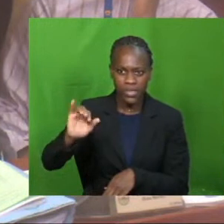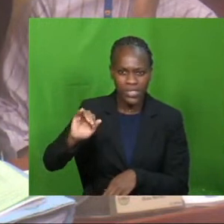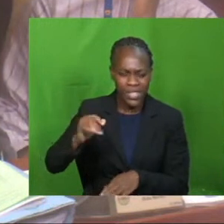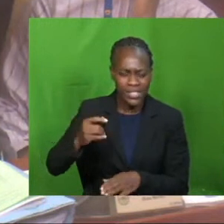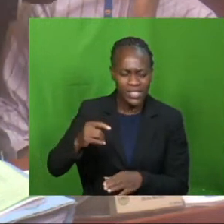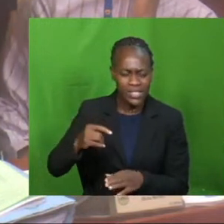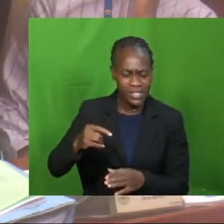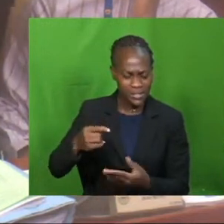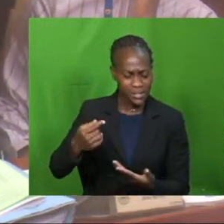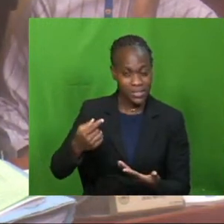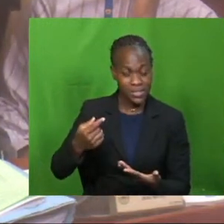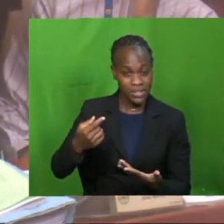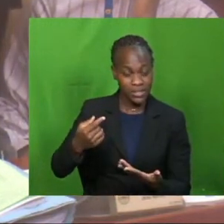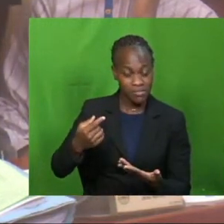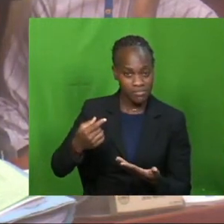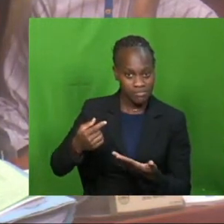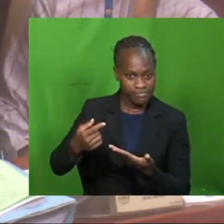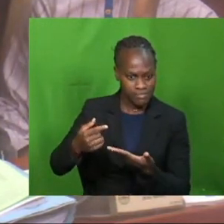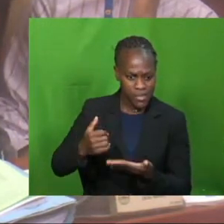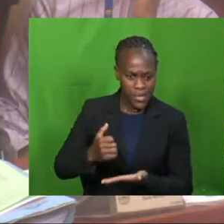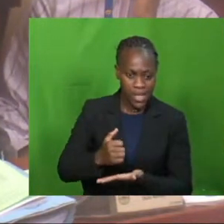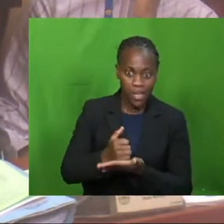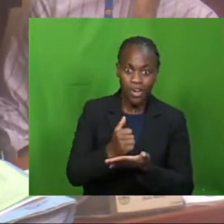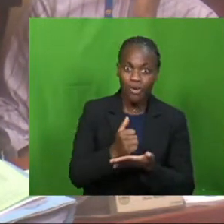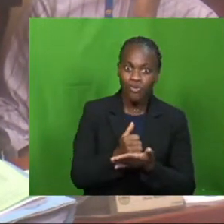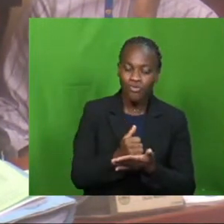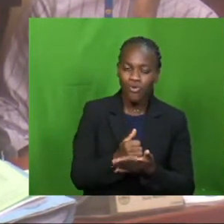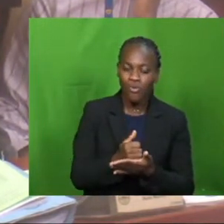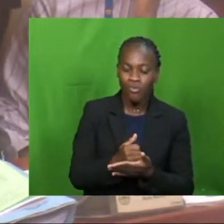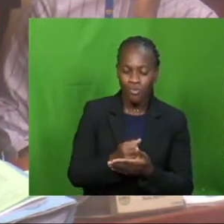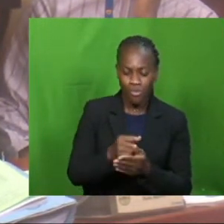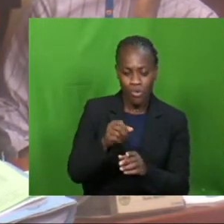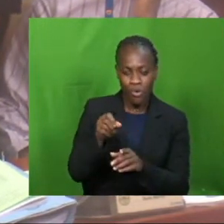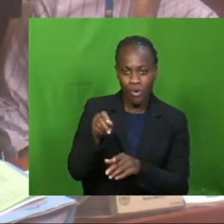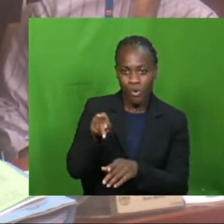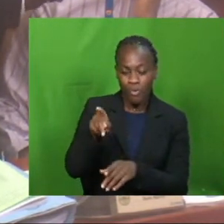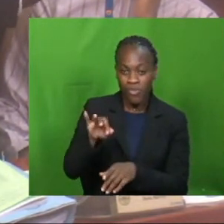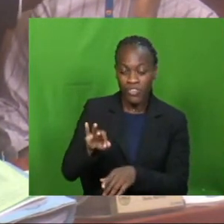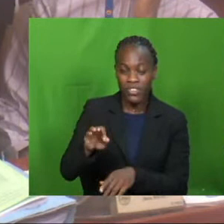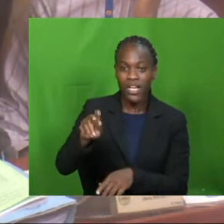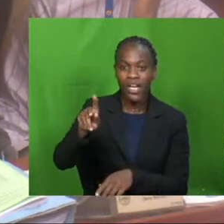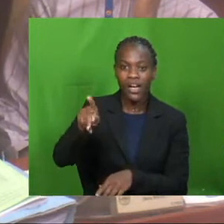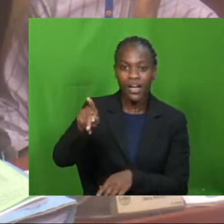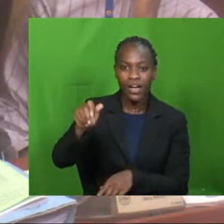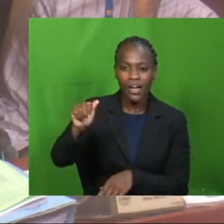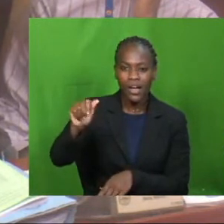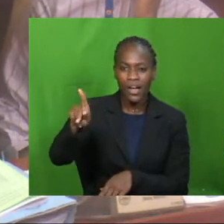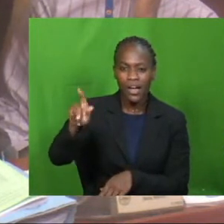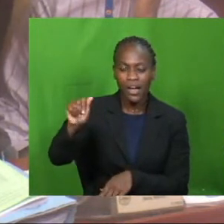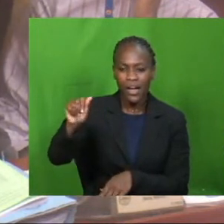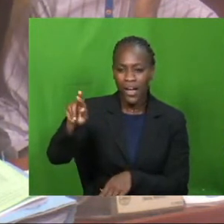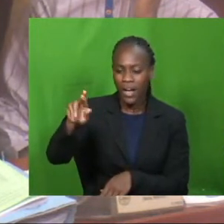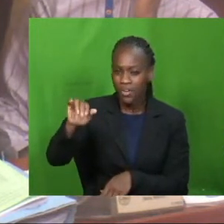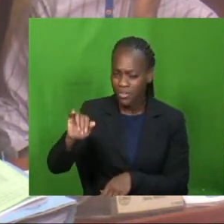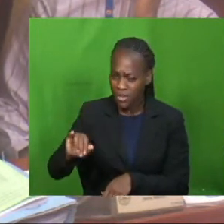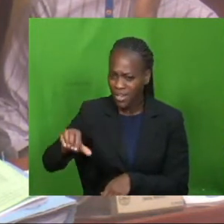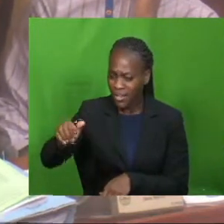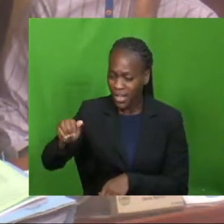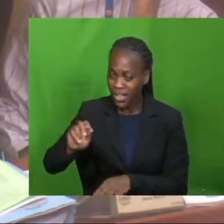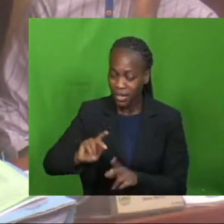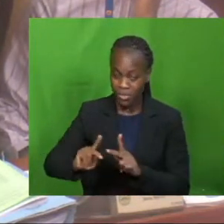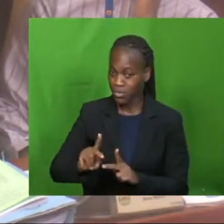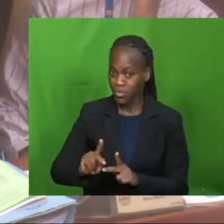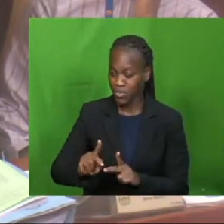of Professor Karkari and Co. So when you say new, then Mr. Speaker, my concern to the